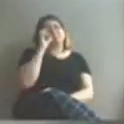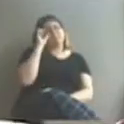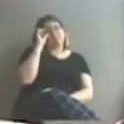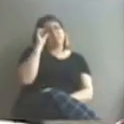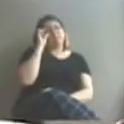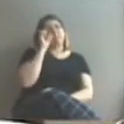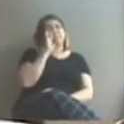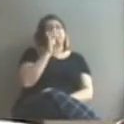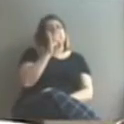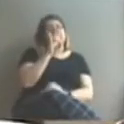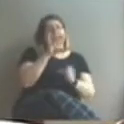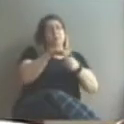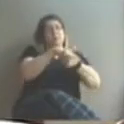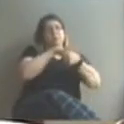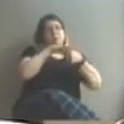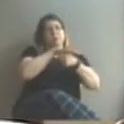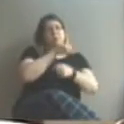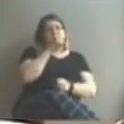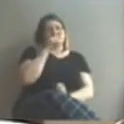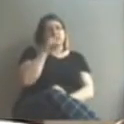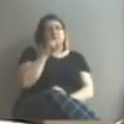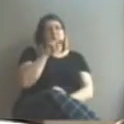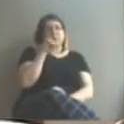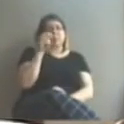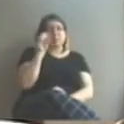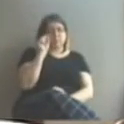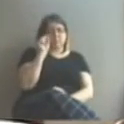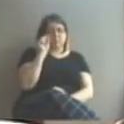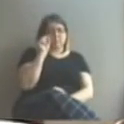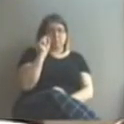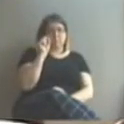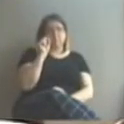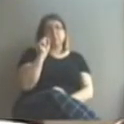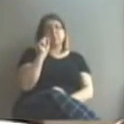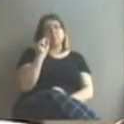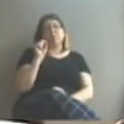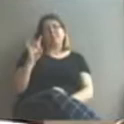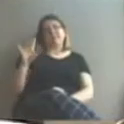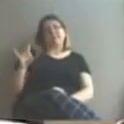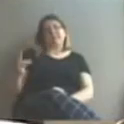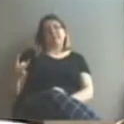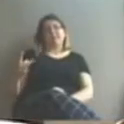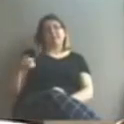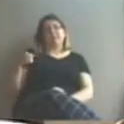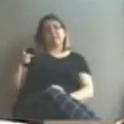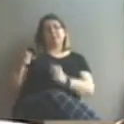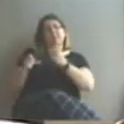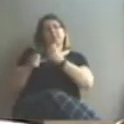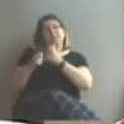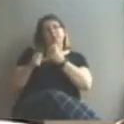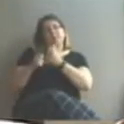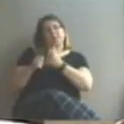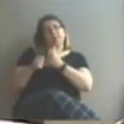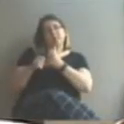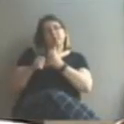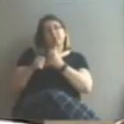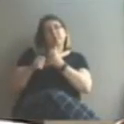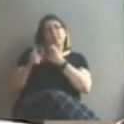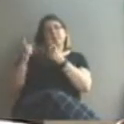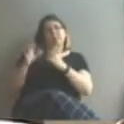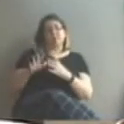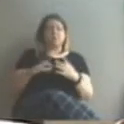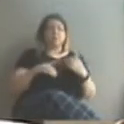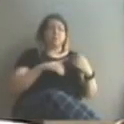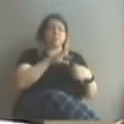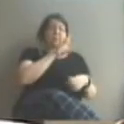There will be seven zones that are going to be overseen, and there's also the eighth. The eighth is the assistant manager. Seven supervisors and